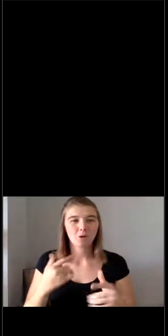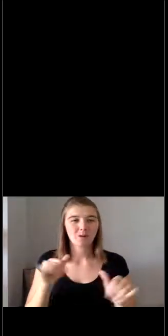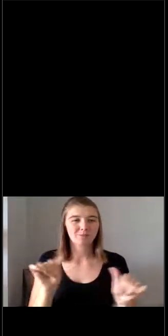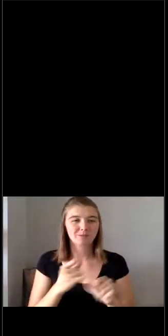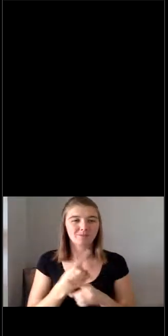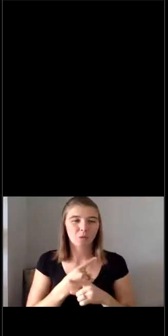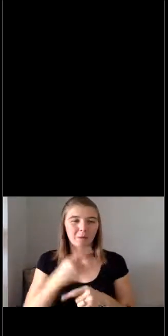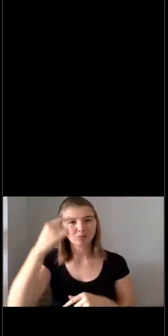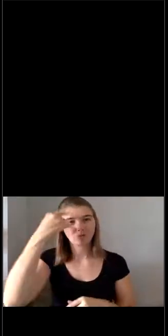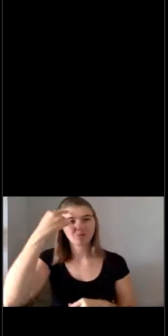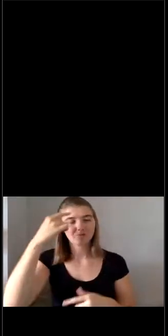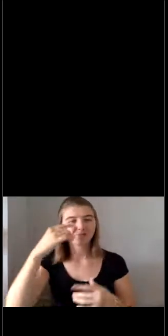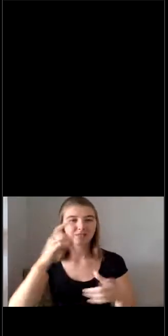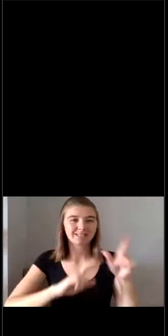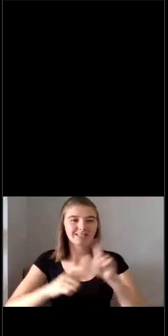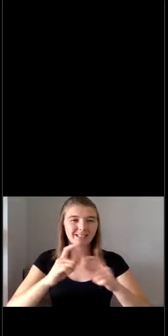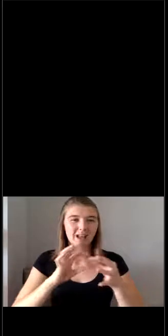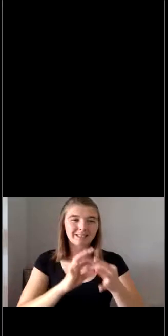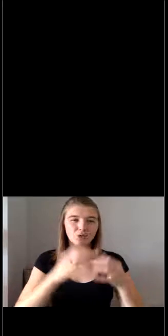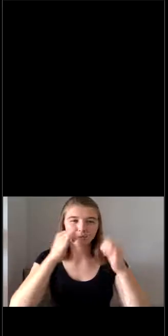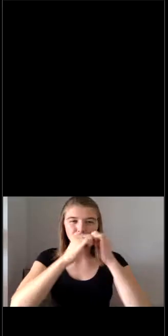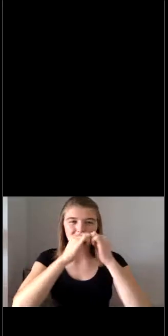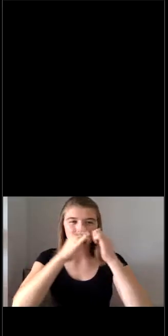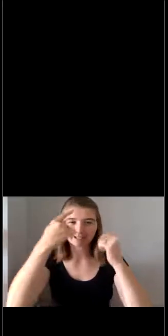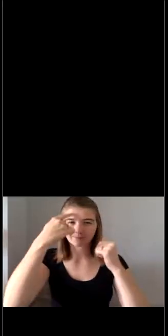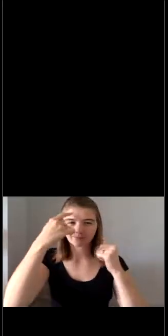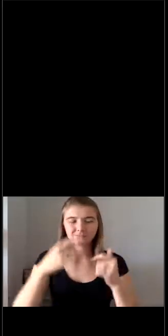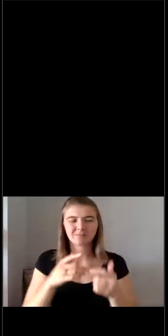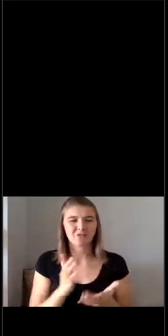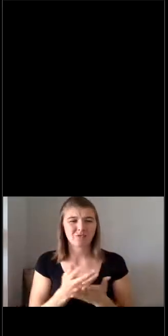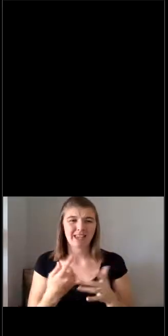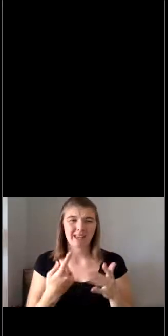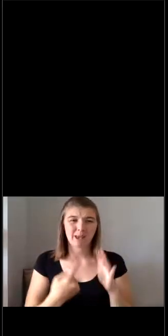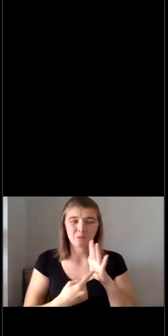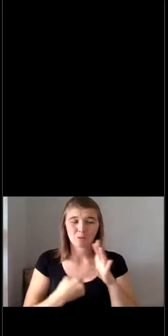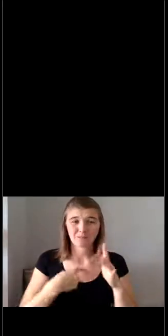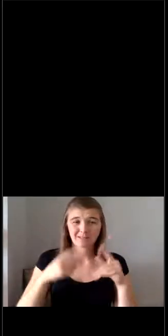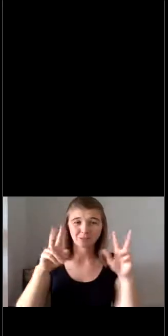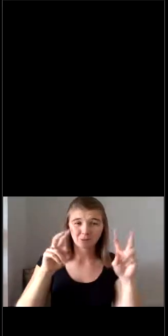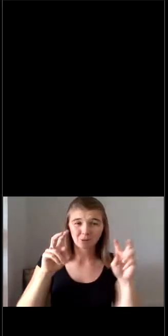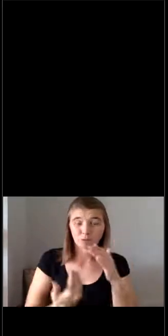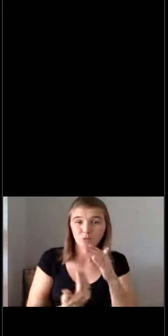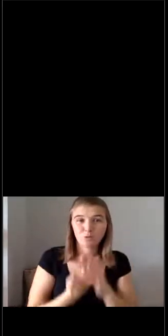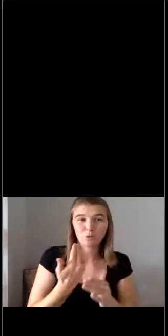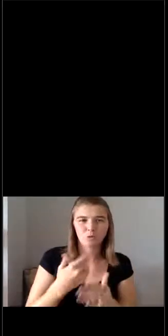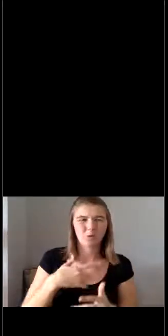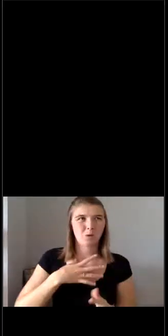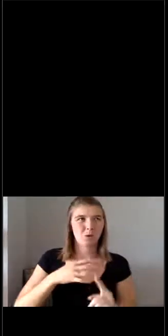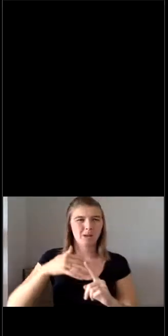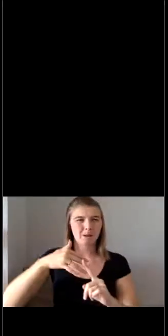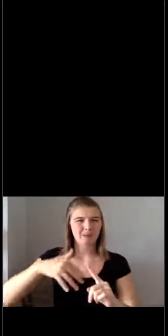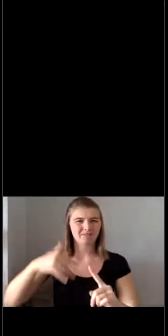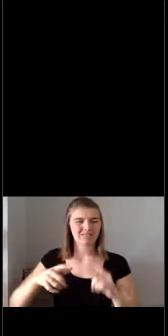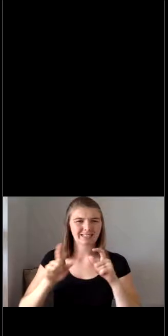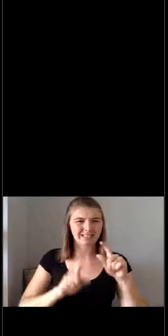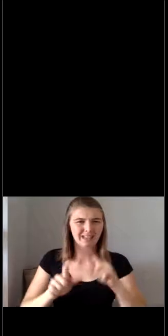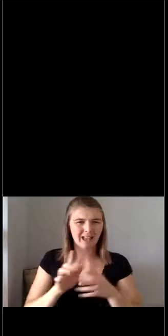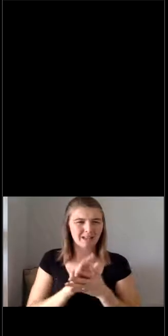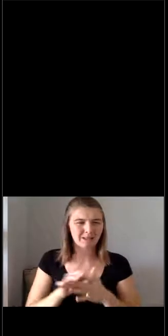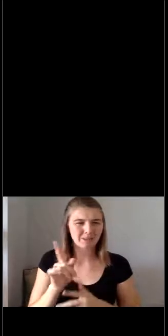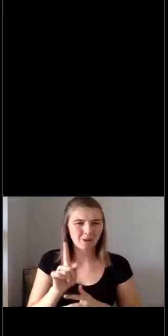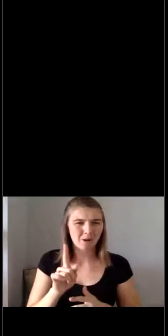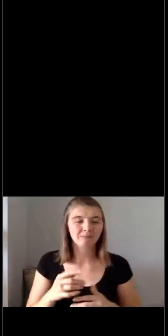whenever I'm trying to understand a new topic, a little bit of the science behind it. So we're aiming to simplify some of the neuroscience very simply. If you put your hand now on the